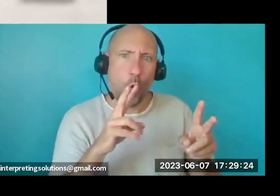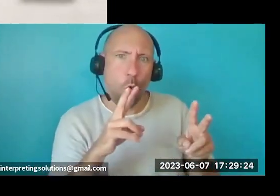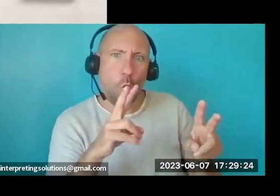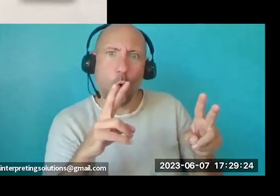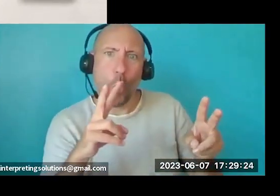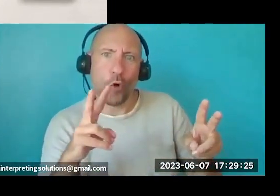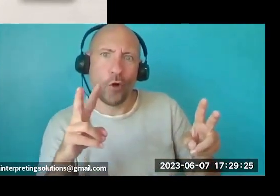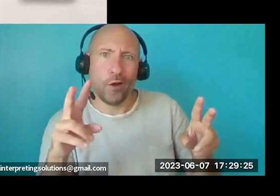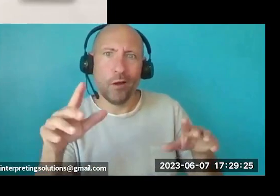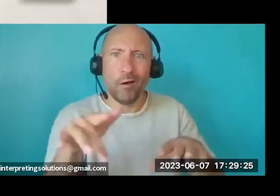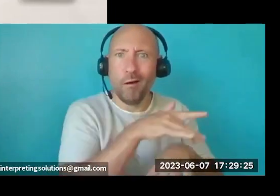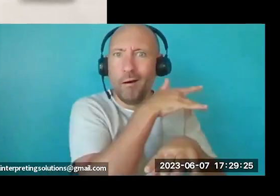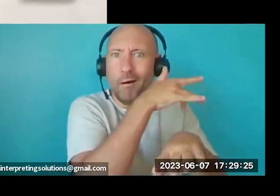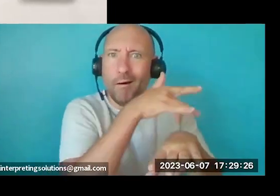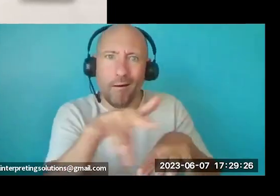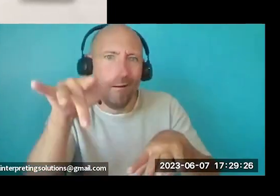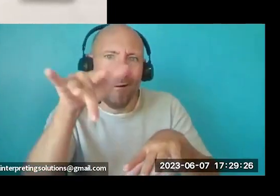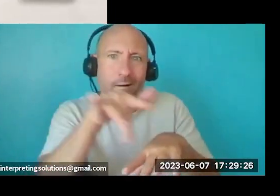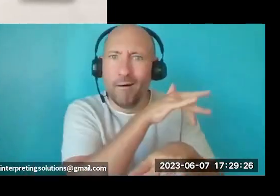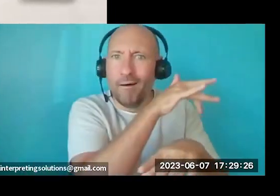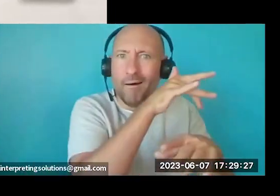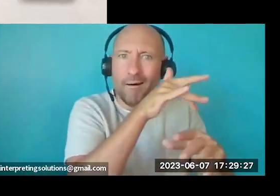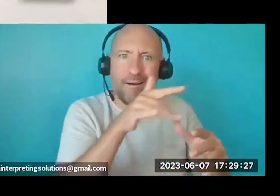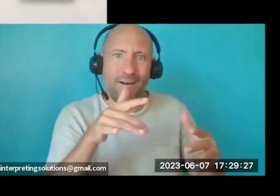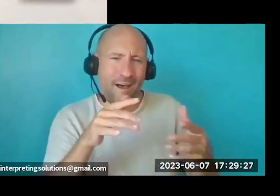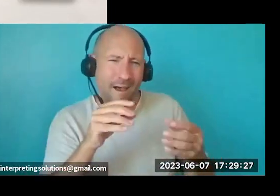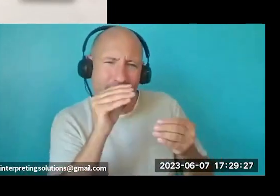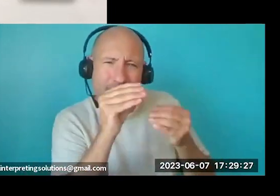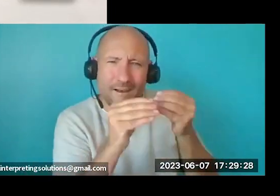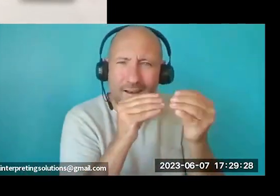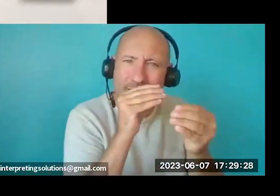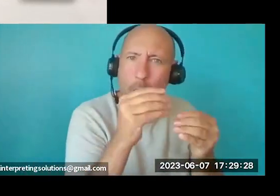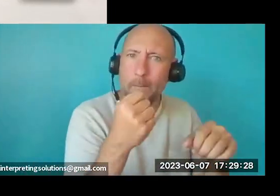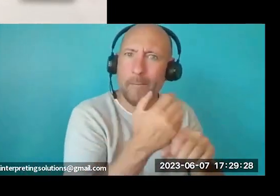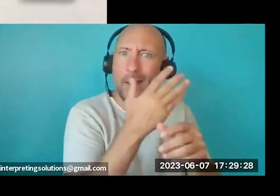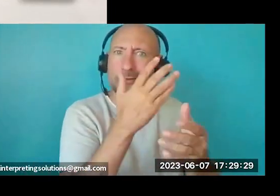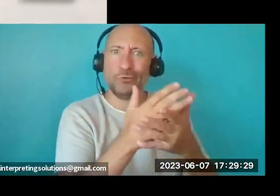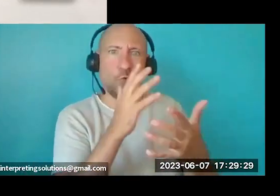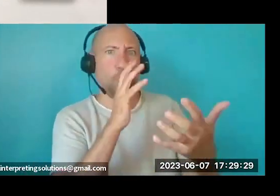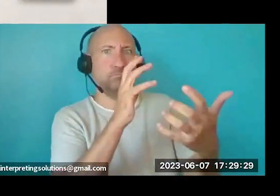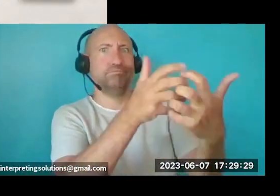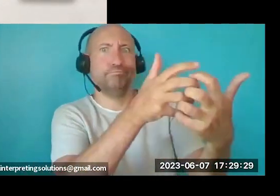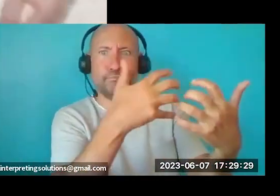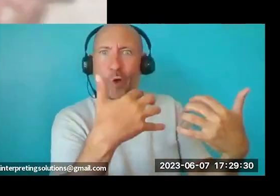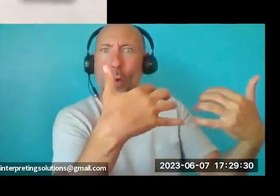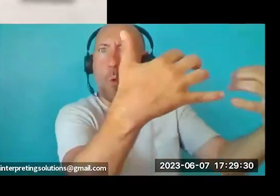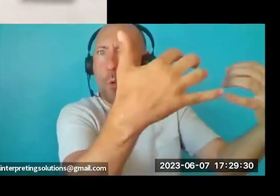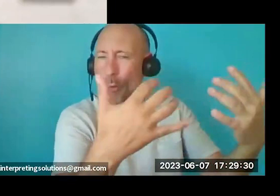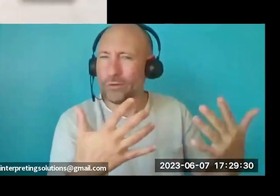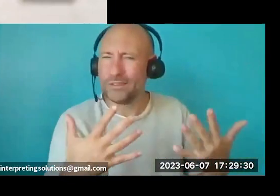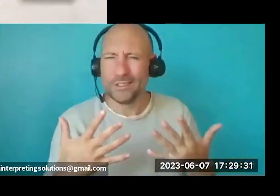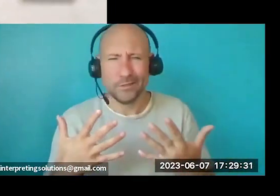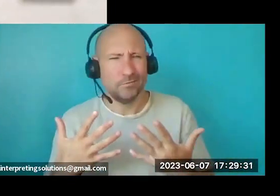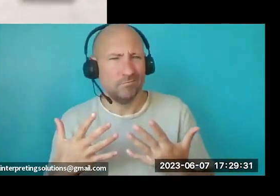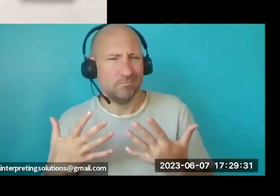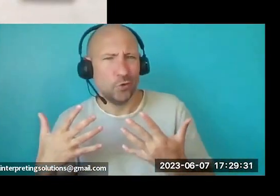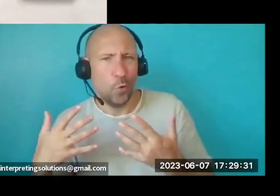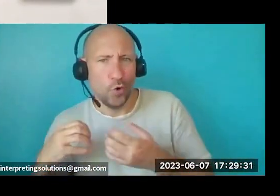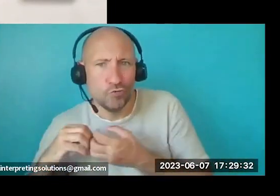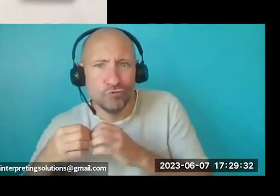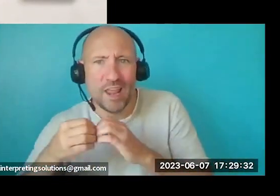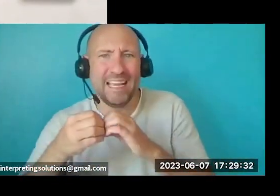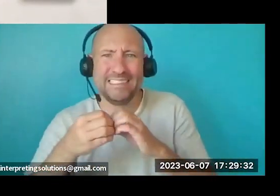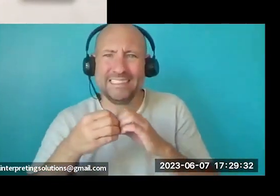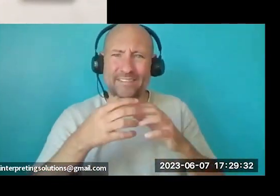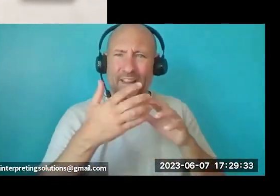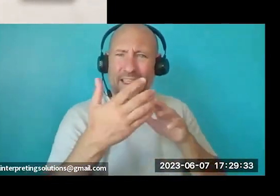things work with one another, sort of helping make sense of the work and how it comes across, both creatively and in terms of